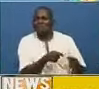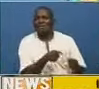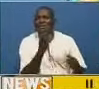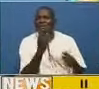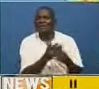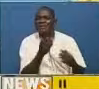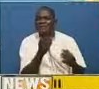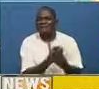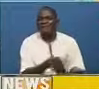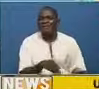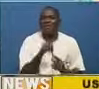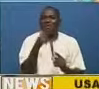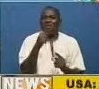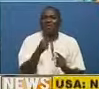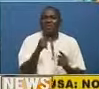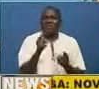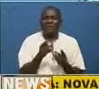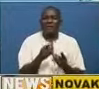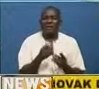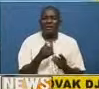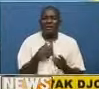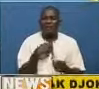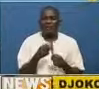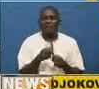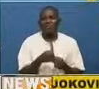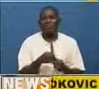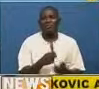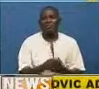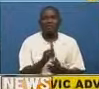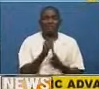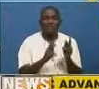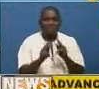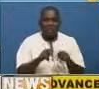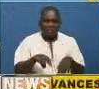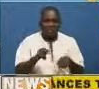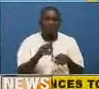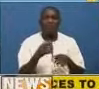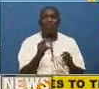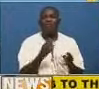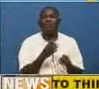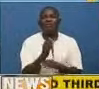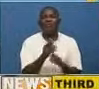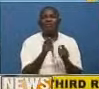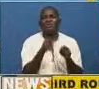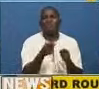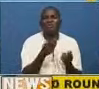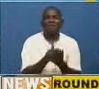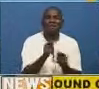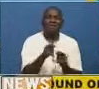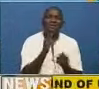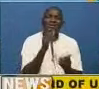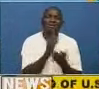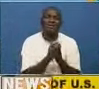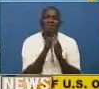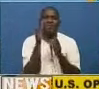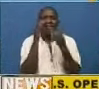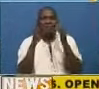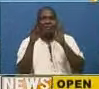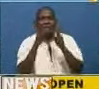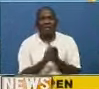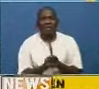especially those who look financially above average. Some pedestrians are compelled to give them money to avoid